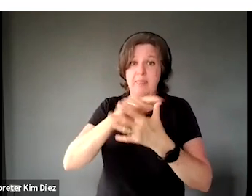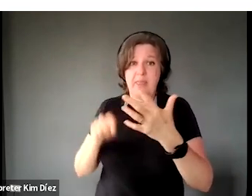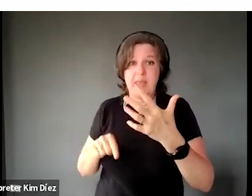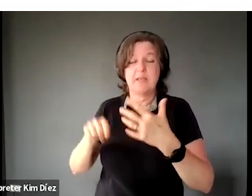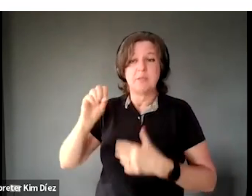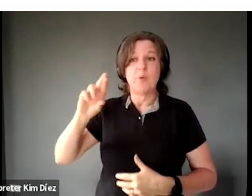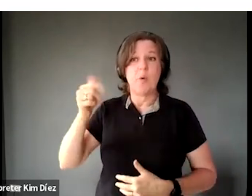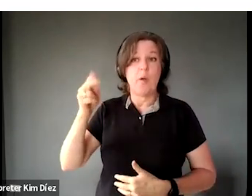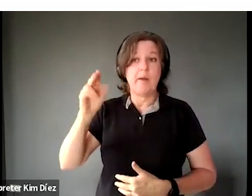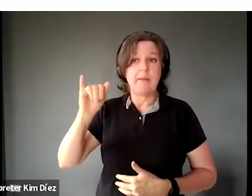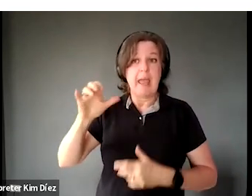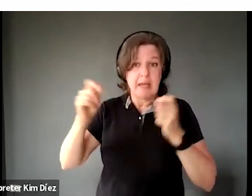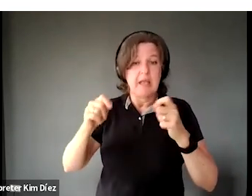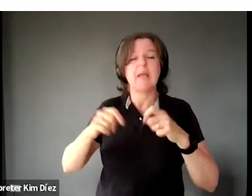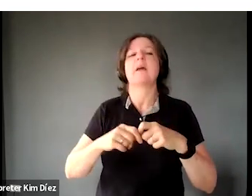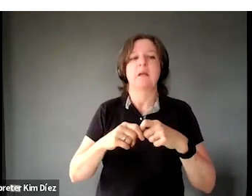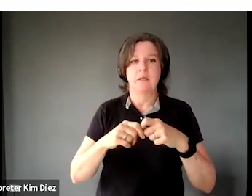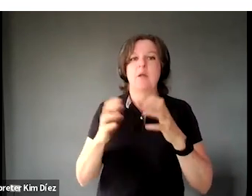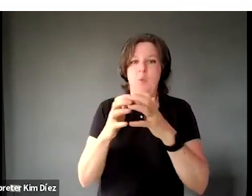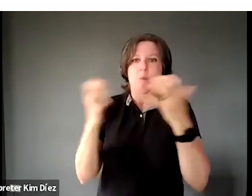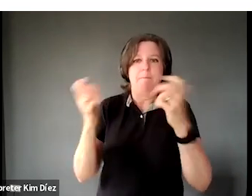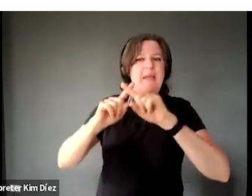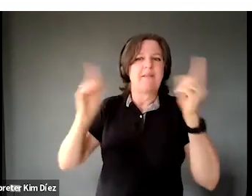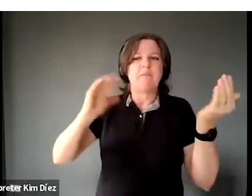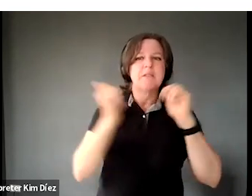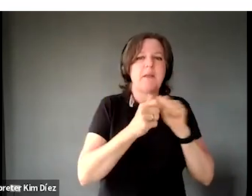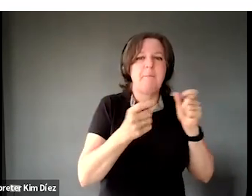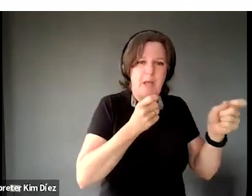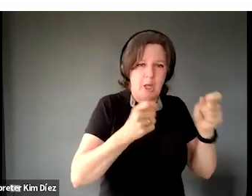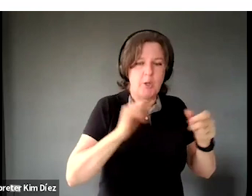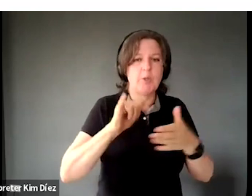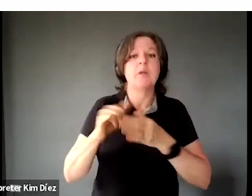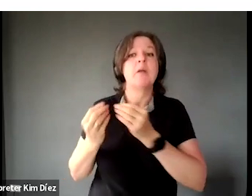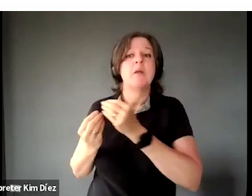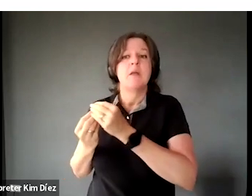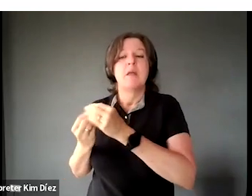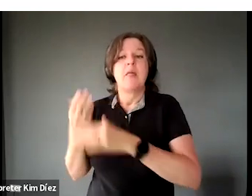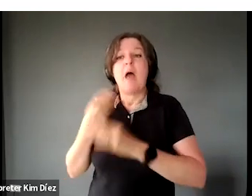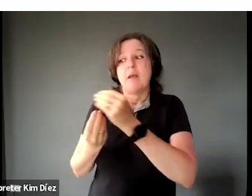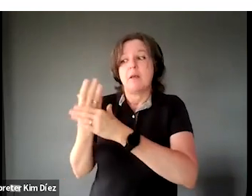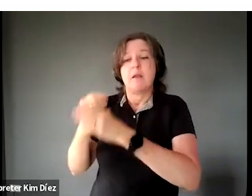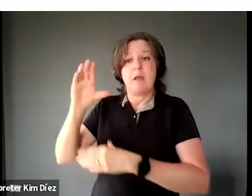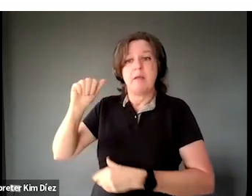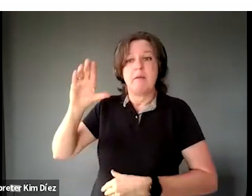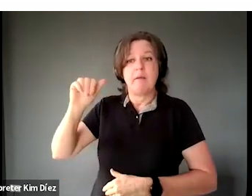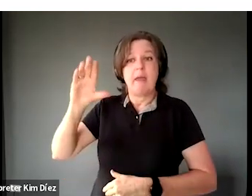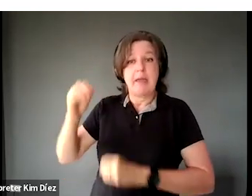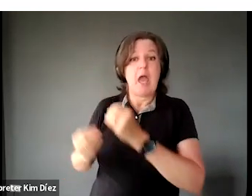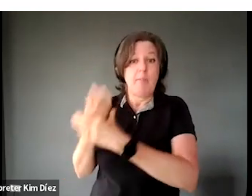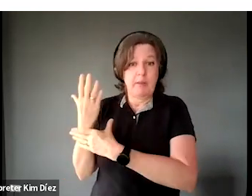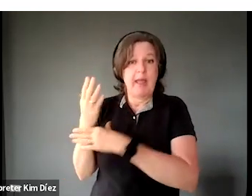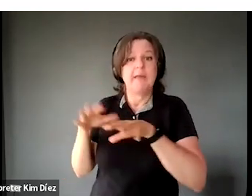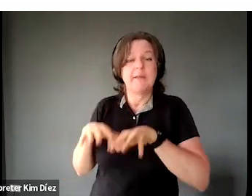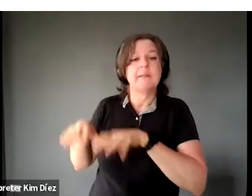seen a reduction of cadmium absorption. The cacao